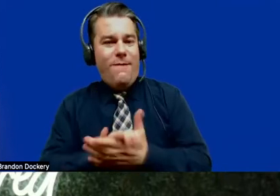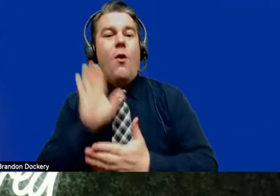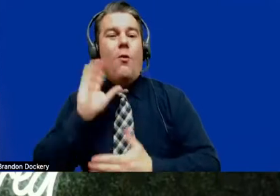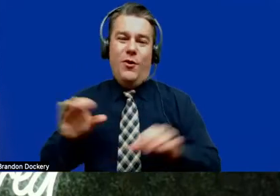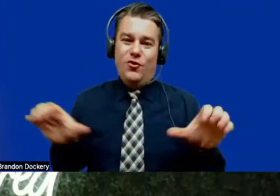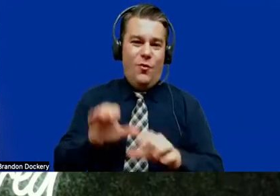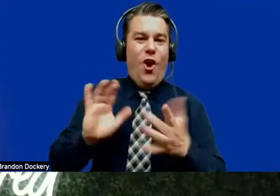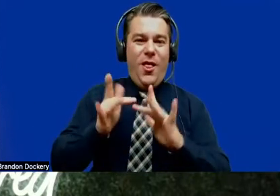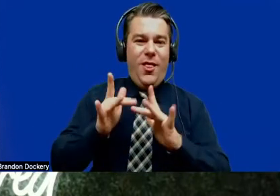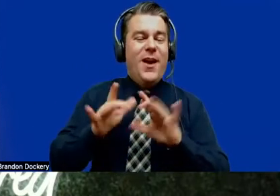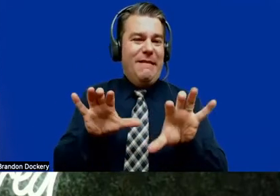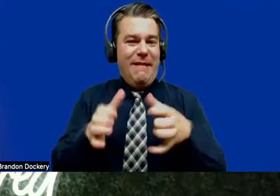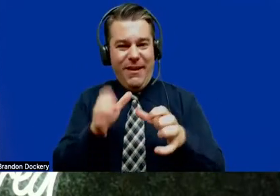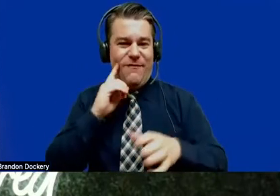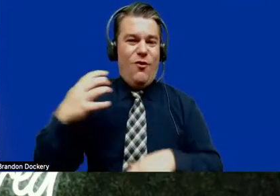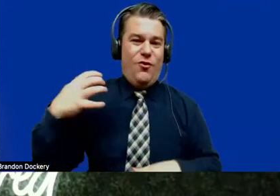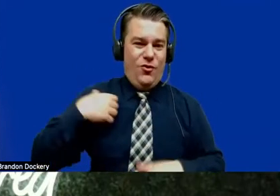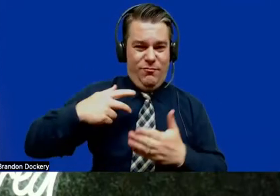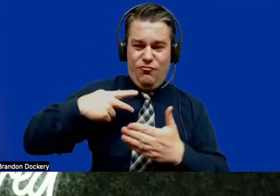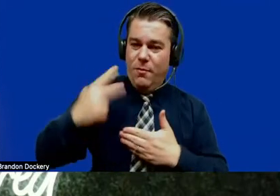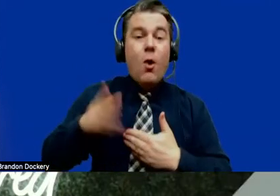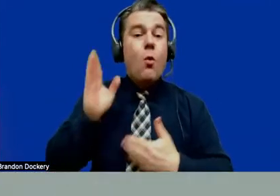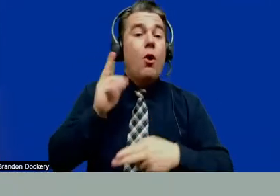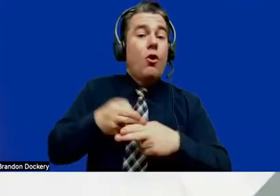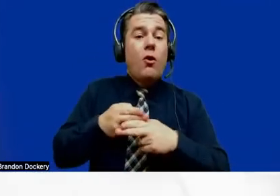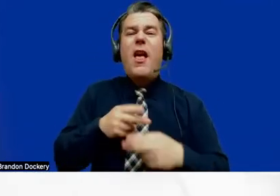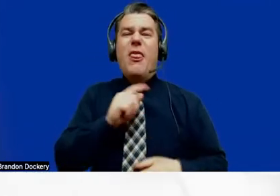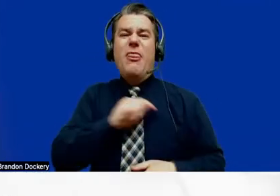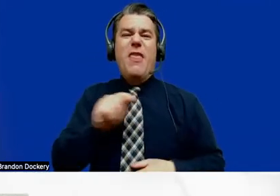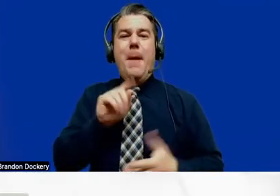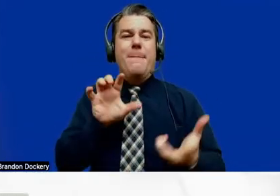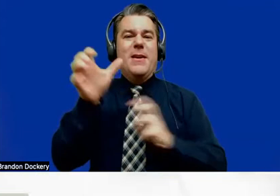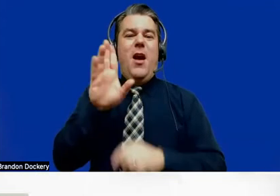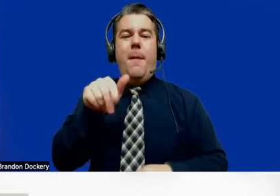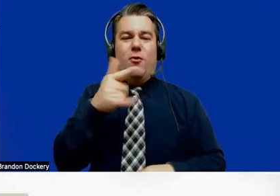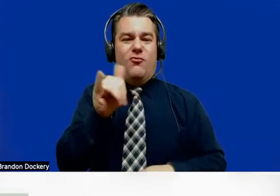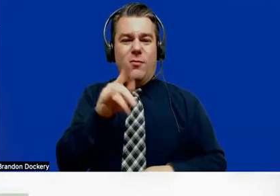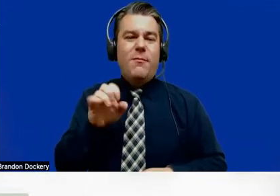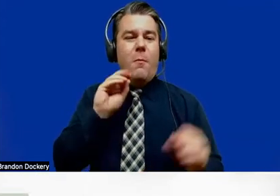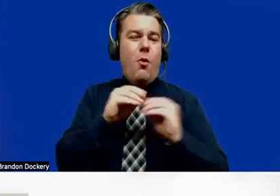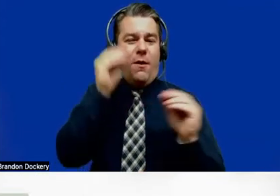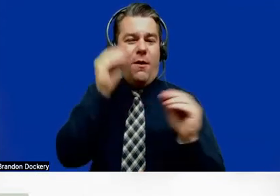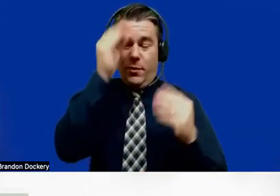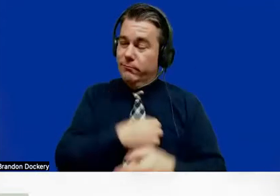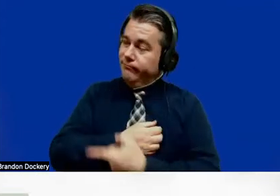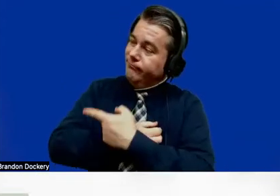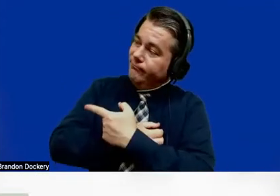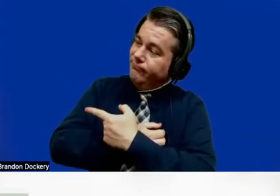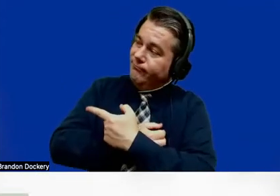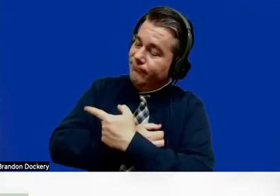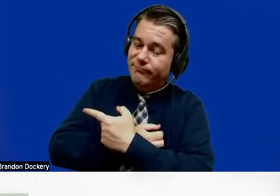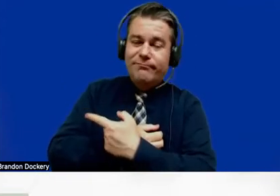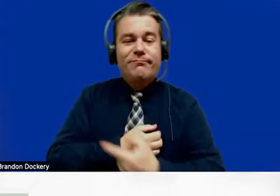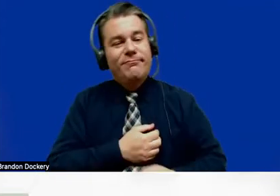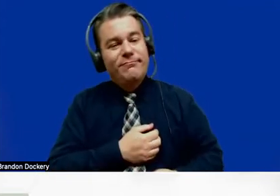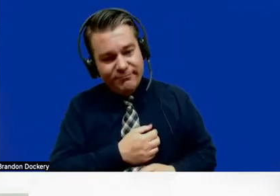class and coaching program. It's going to be called the Messy Upgrade. You can get more information by following her on her Instagram account at the